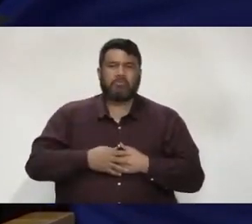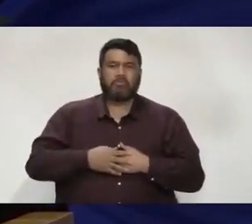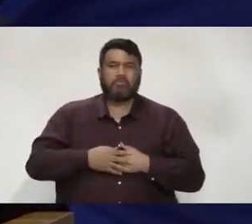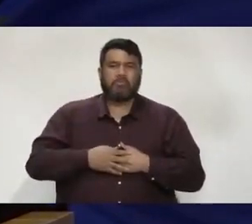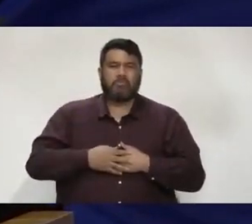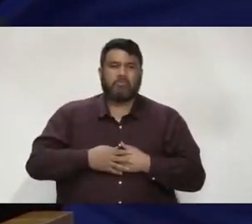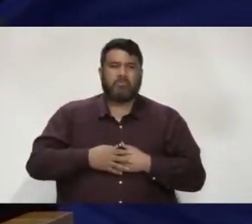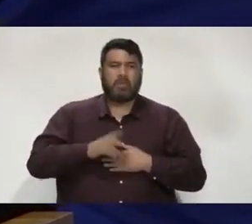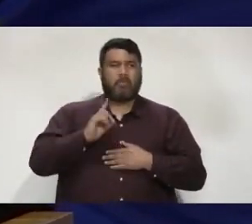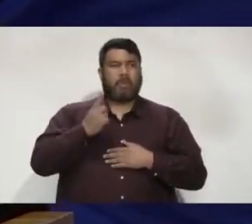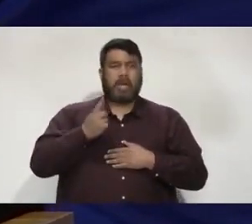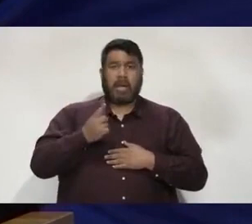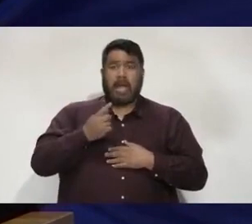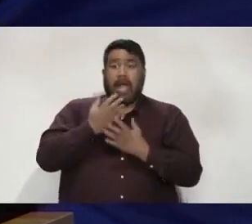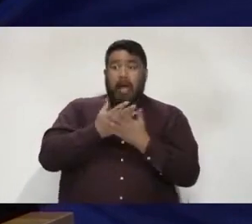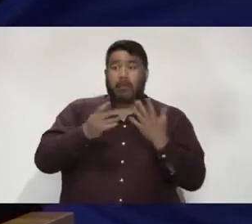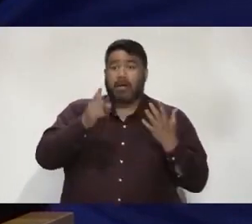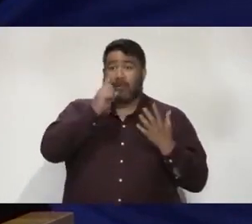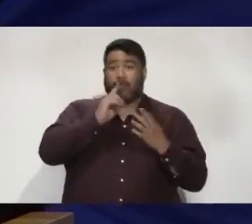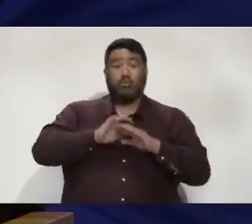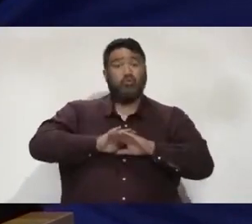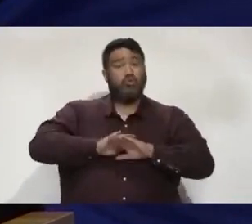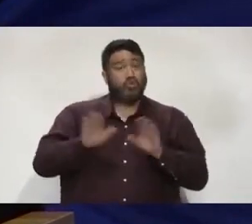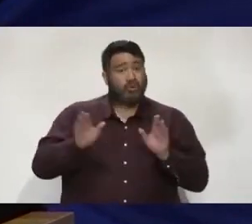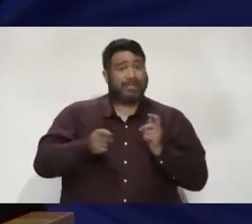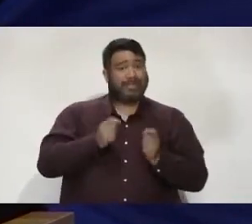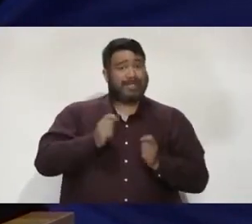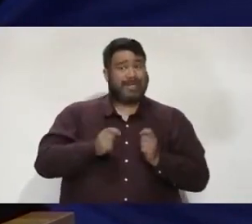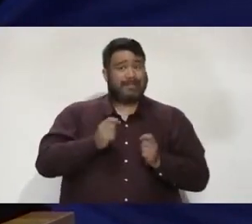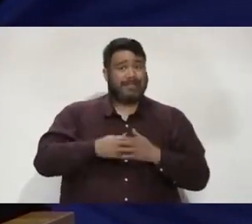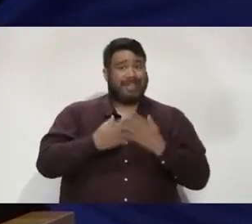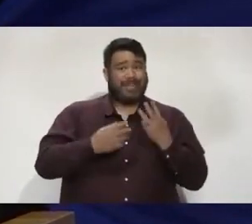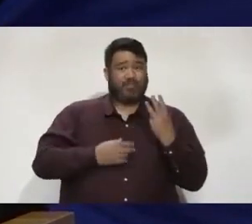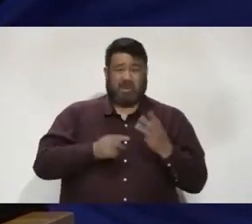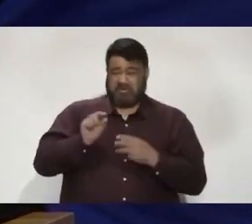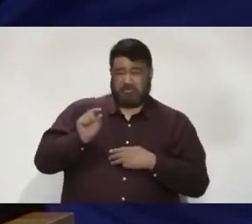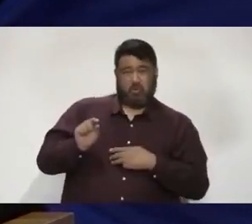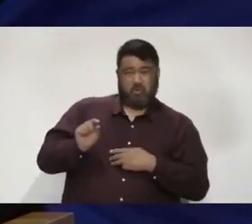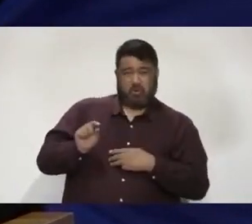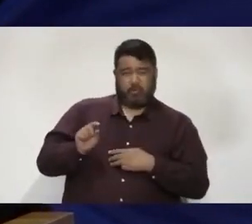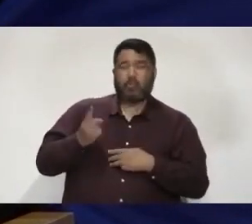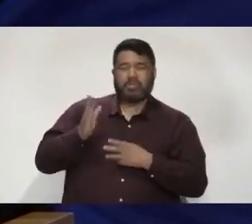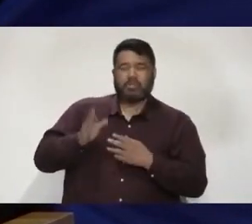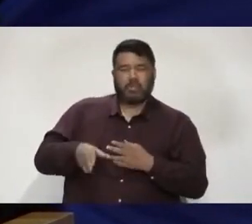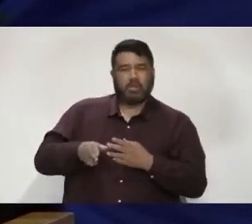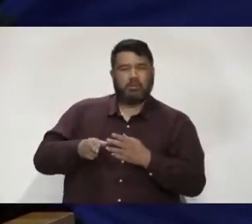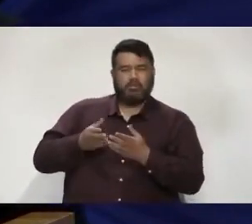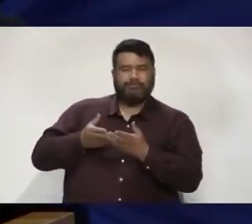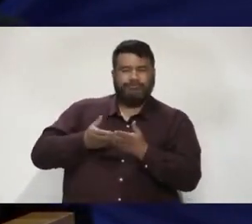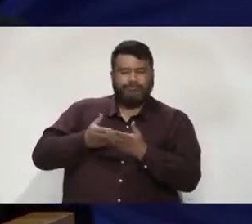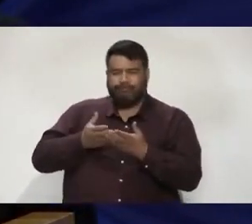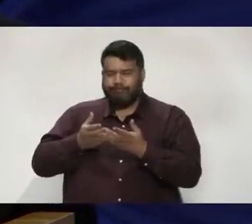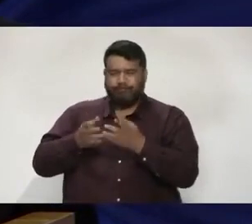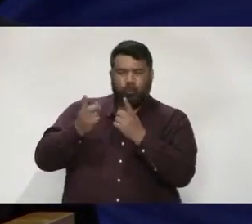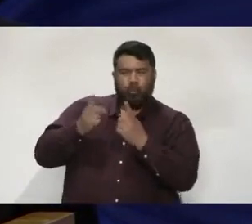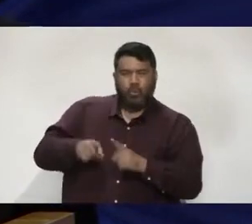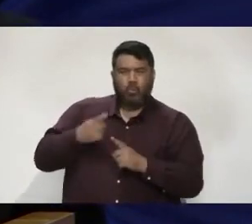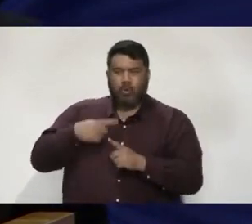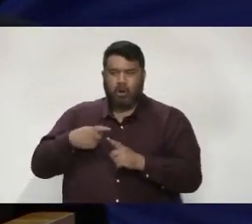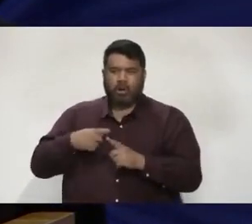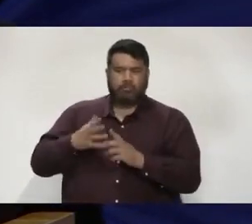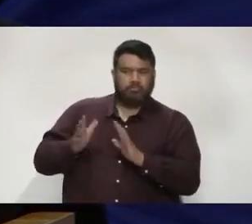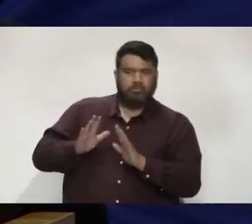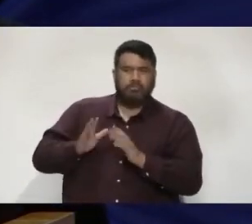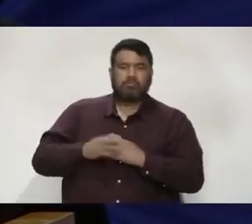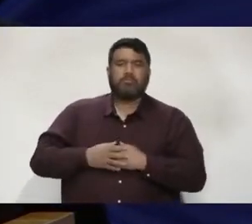that aren't doing it, we're still working through exactly what that might be. But I think one of the things to remember is that